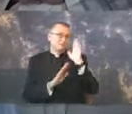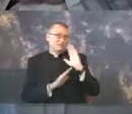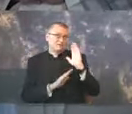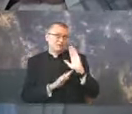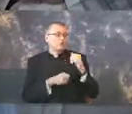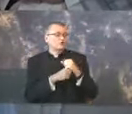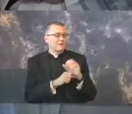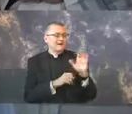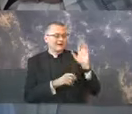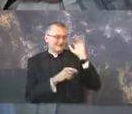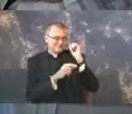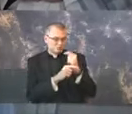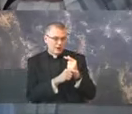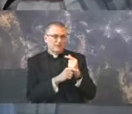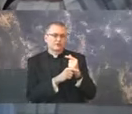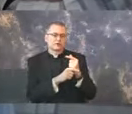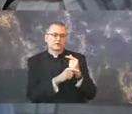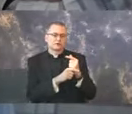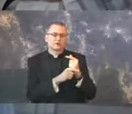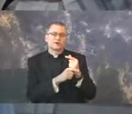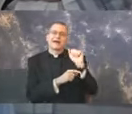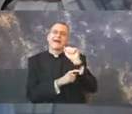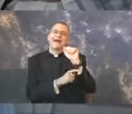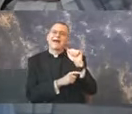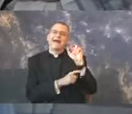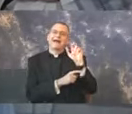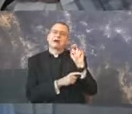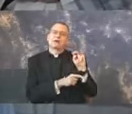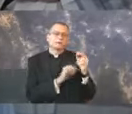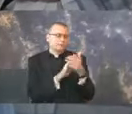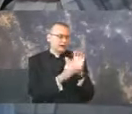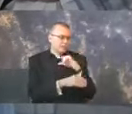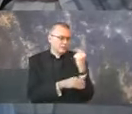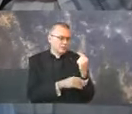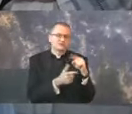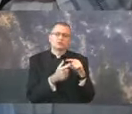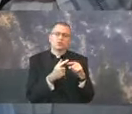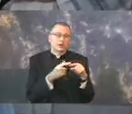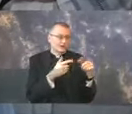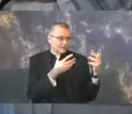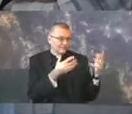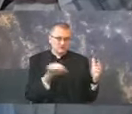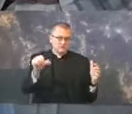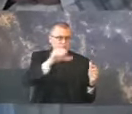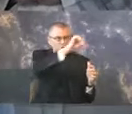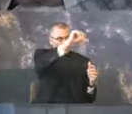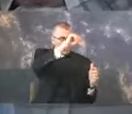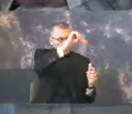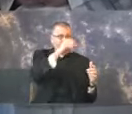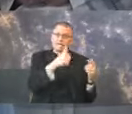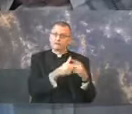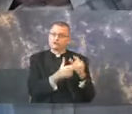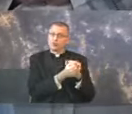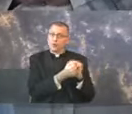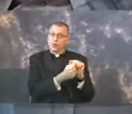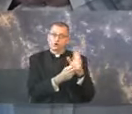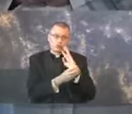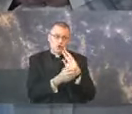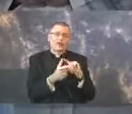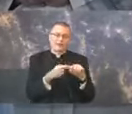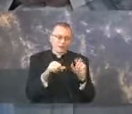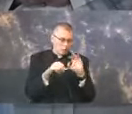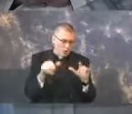priest by pouring this oil upon him after he had been washed in water. Still greater dignity was added